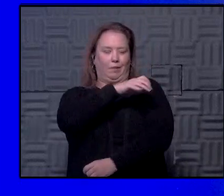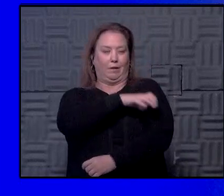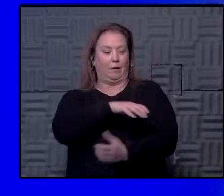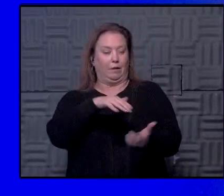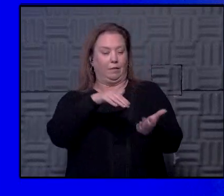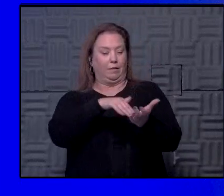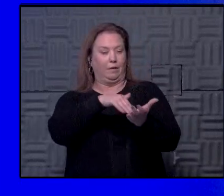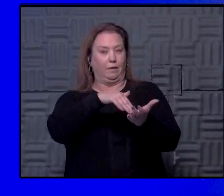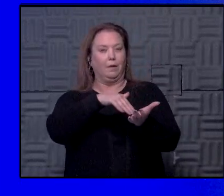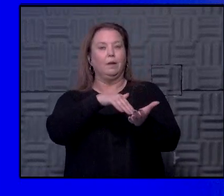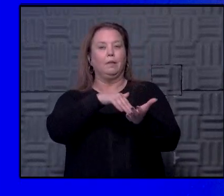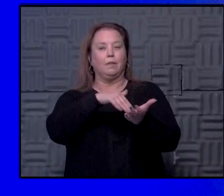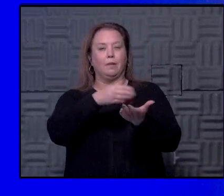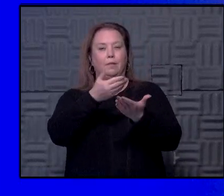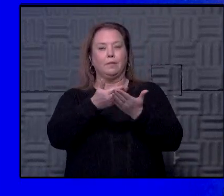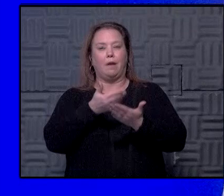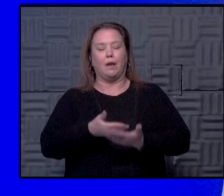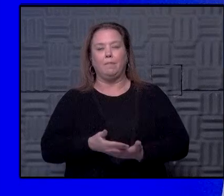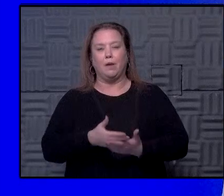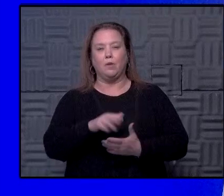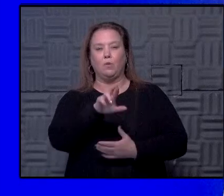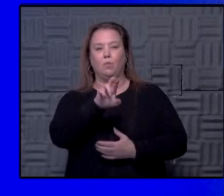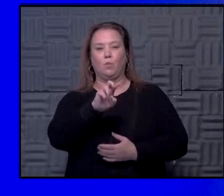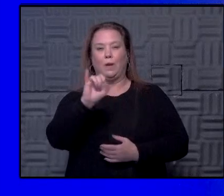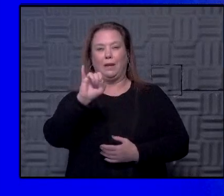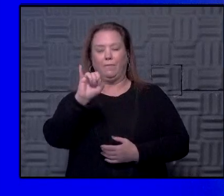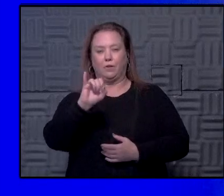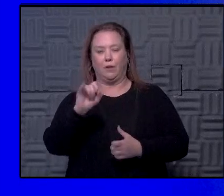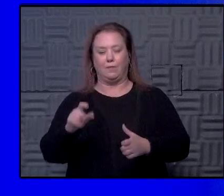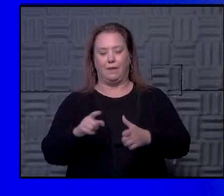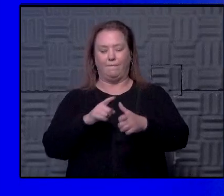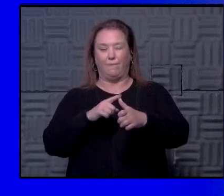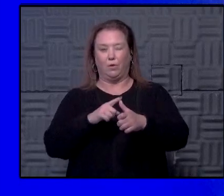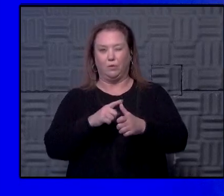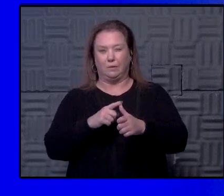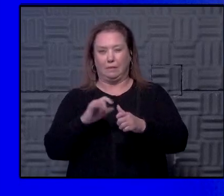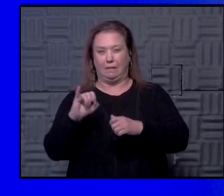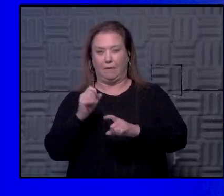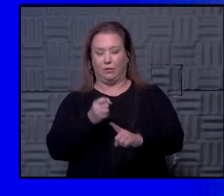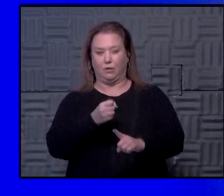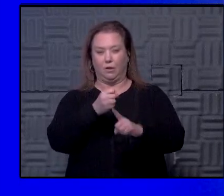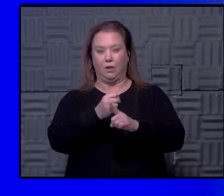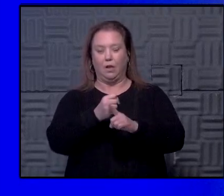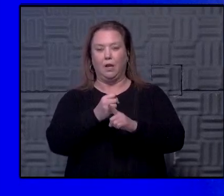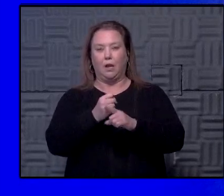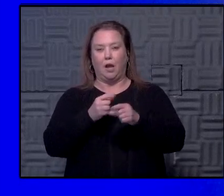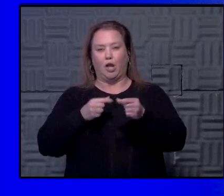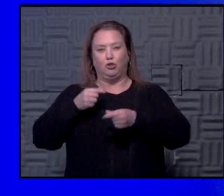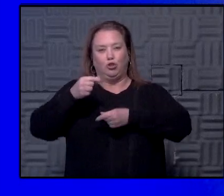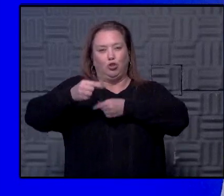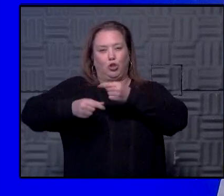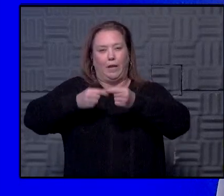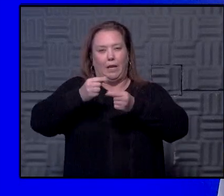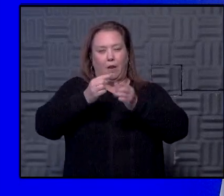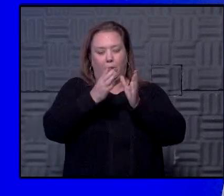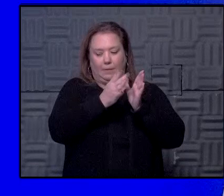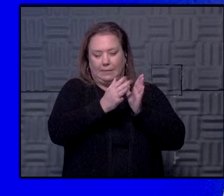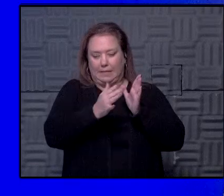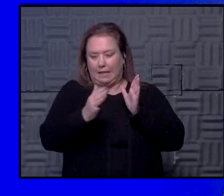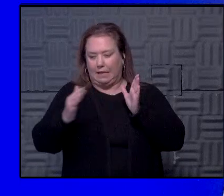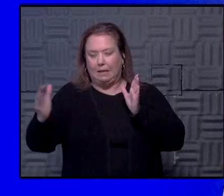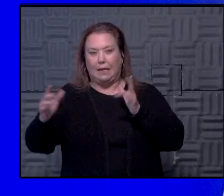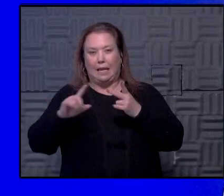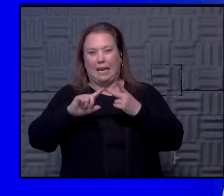the documented reinfections, they're able to have the first isolate from that first infection, do whole genome sequencing, and then have the isolate